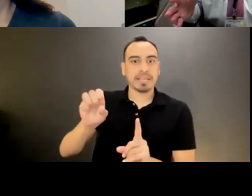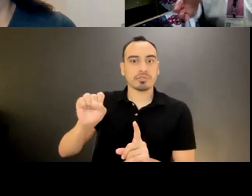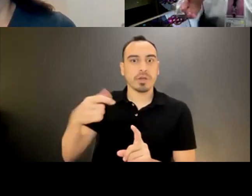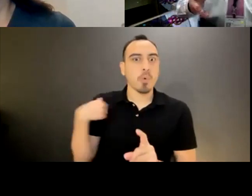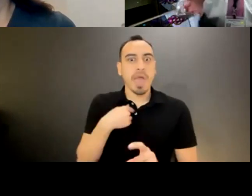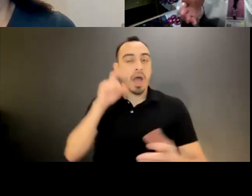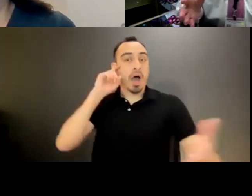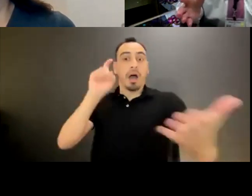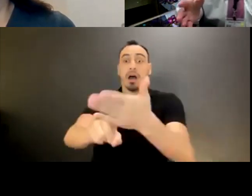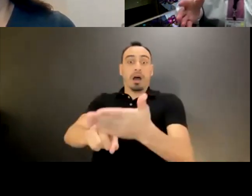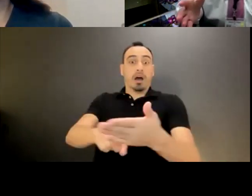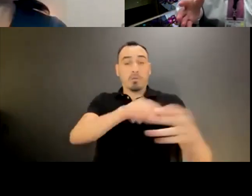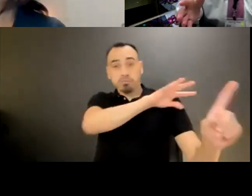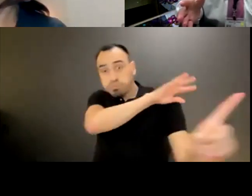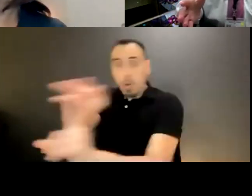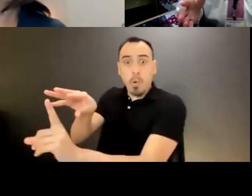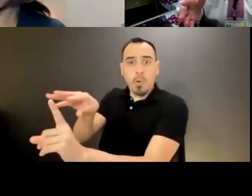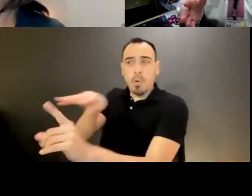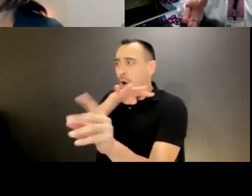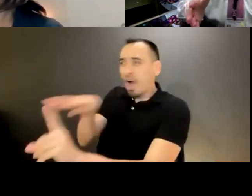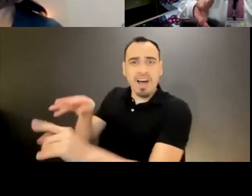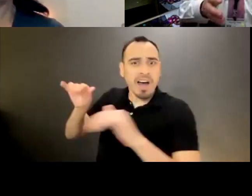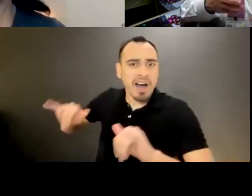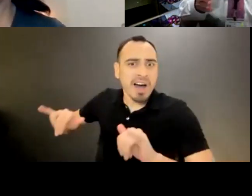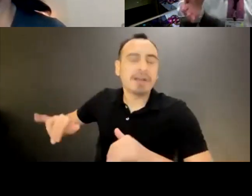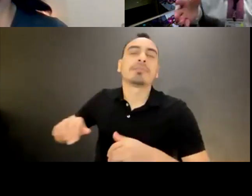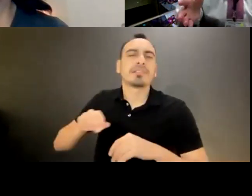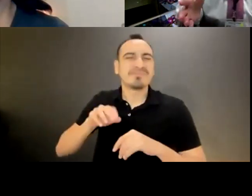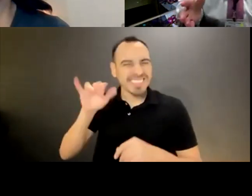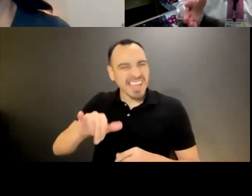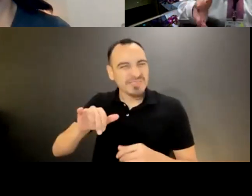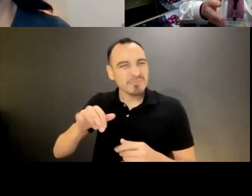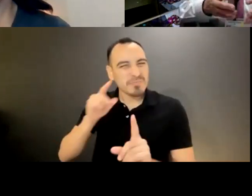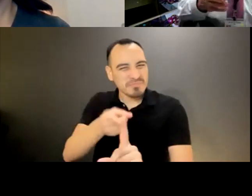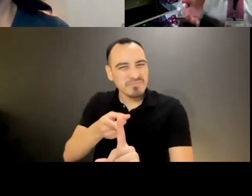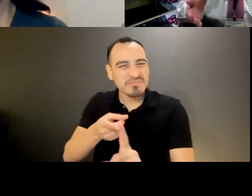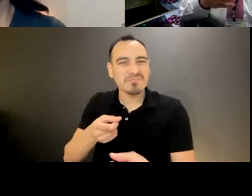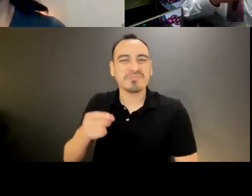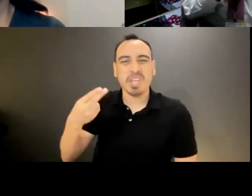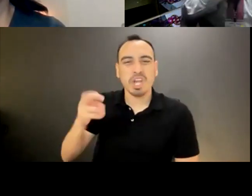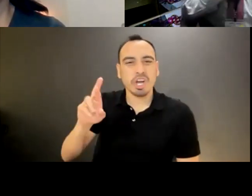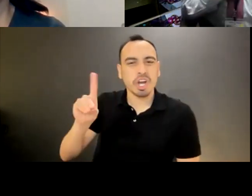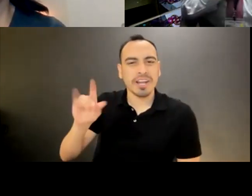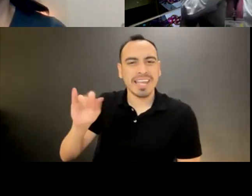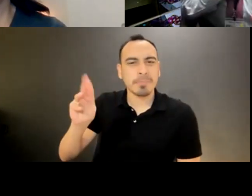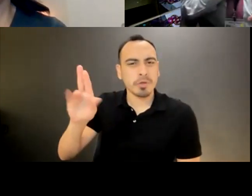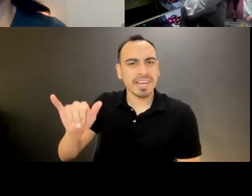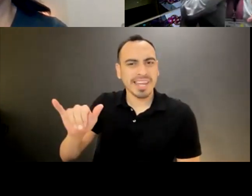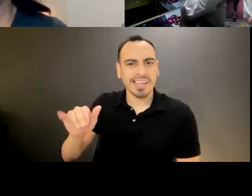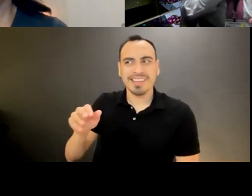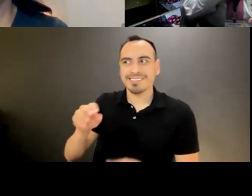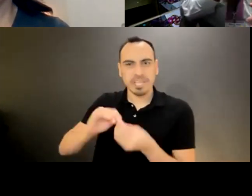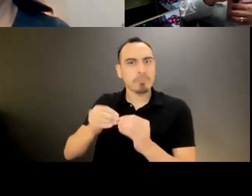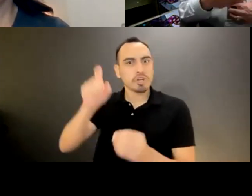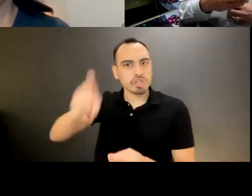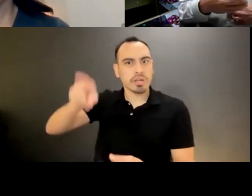of these infections within populations. Same with polio. All these things that